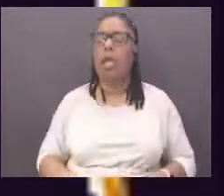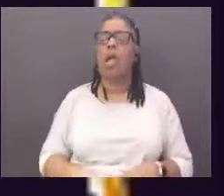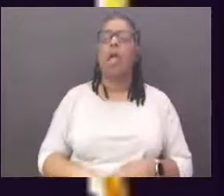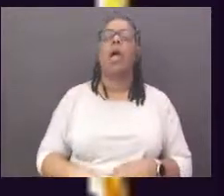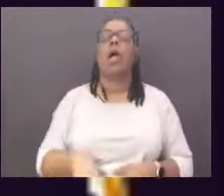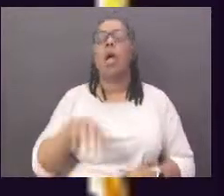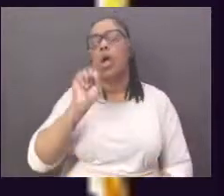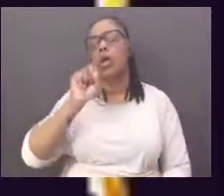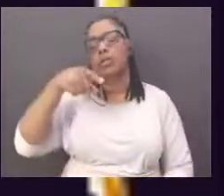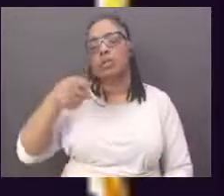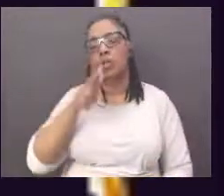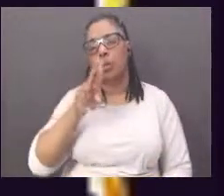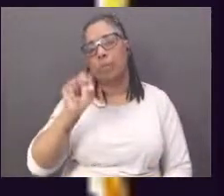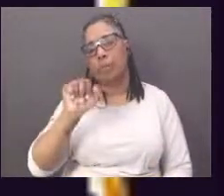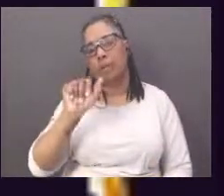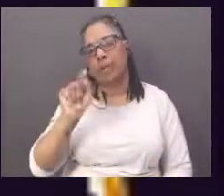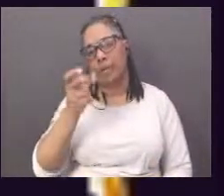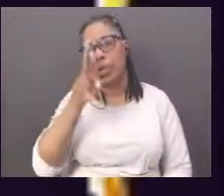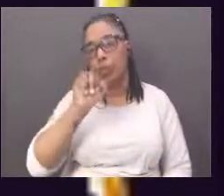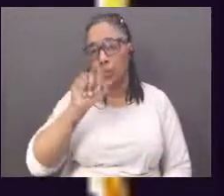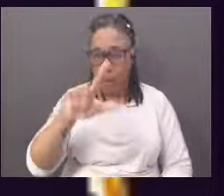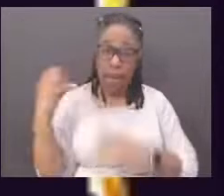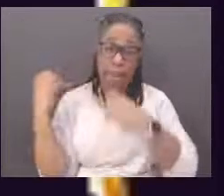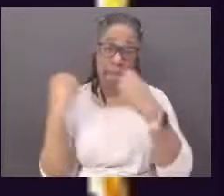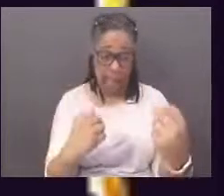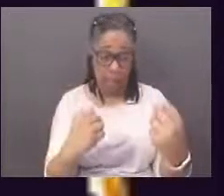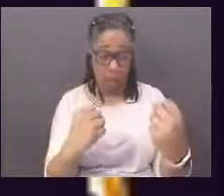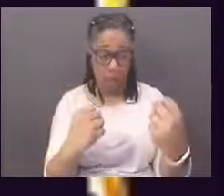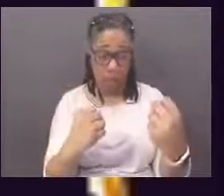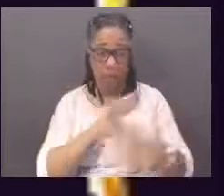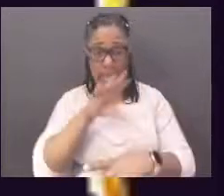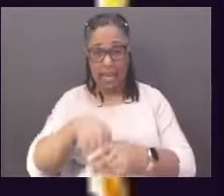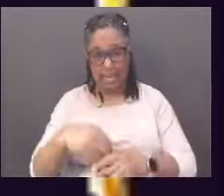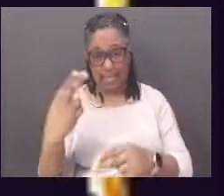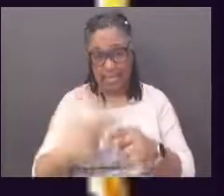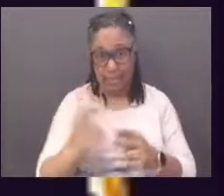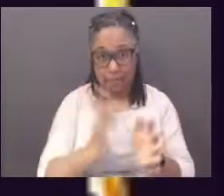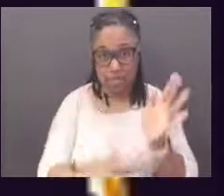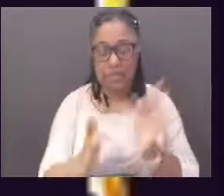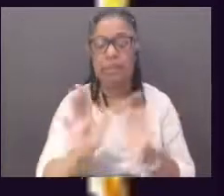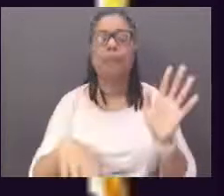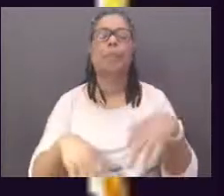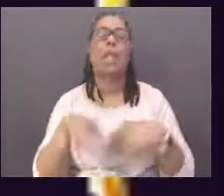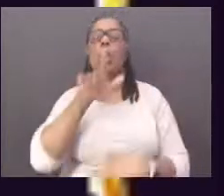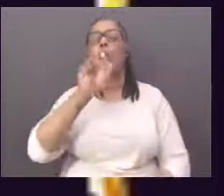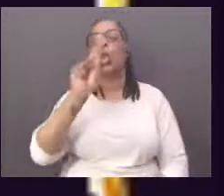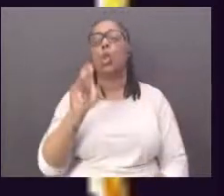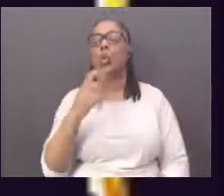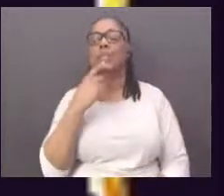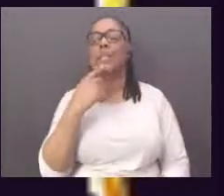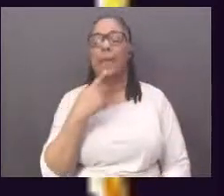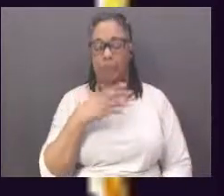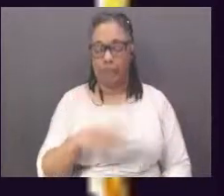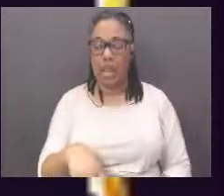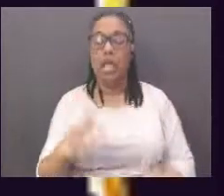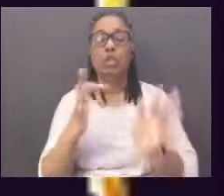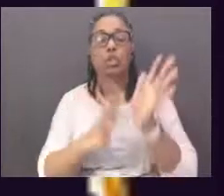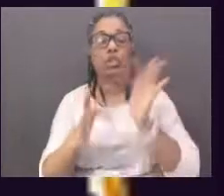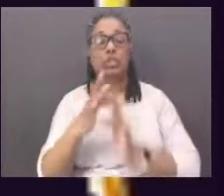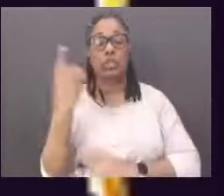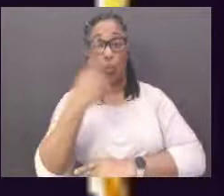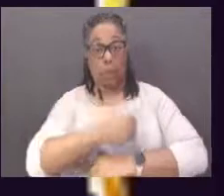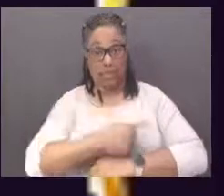name of Jesus. Luke tells us that one day Jesus called his disciples together and he gave them power